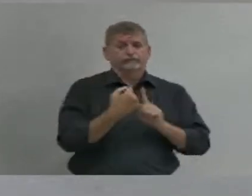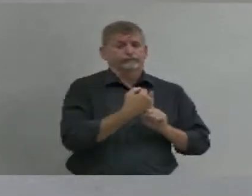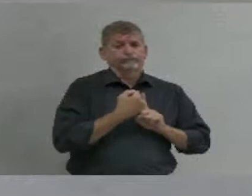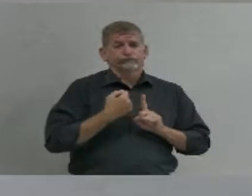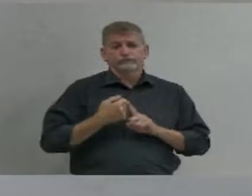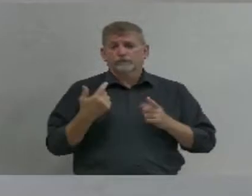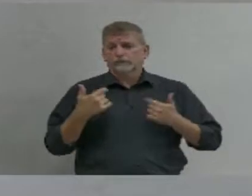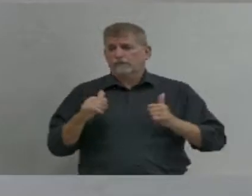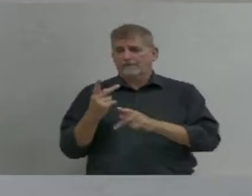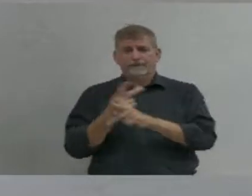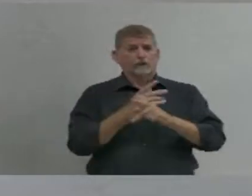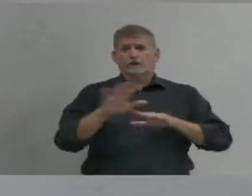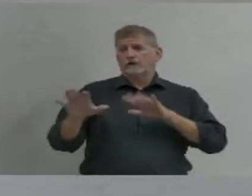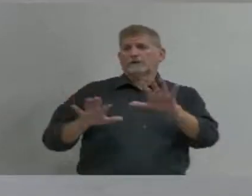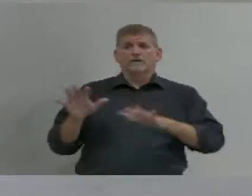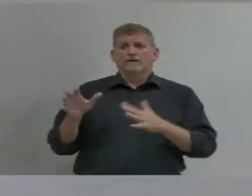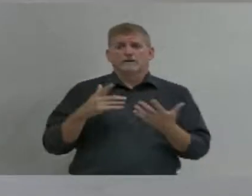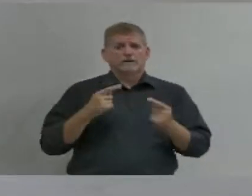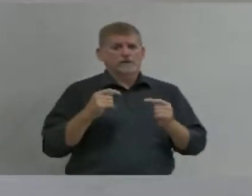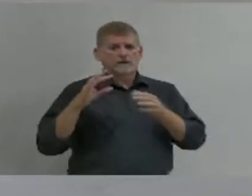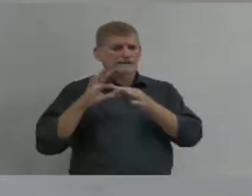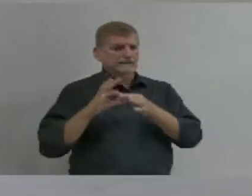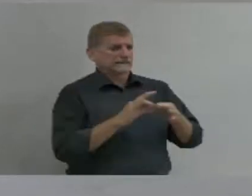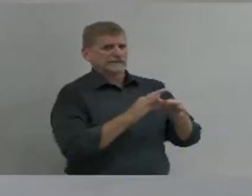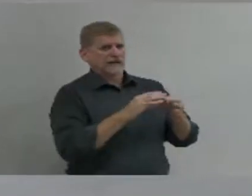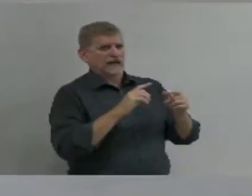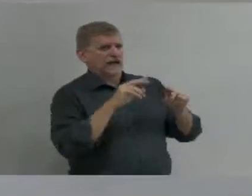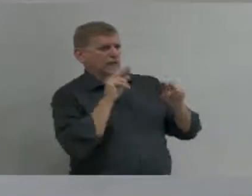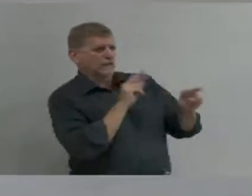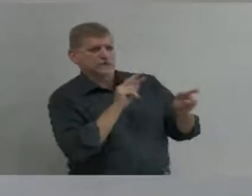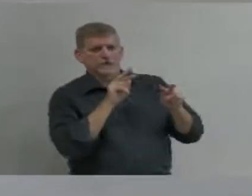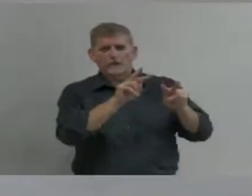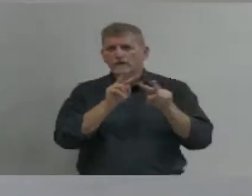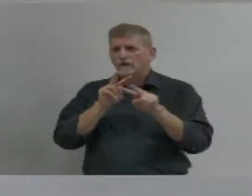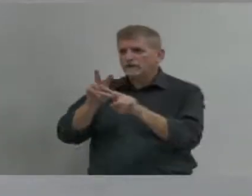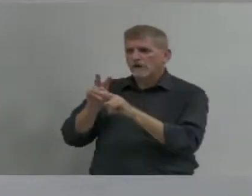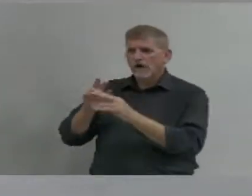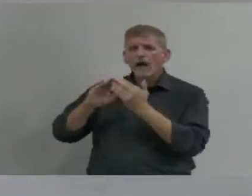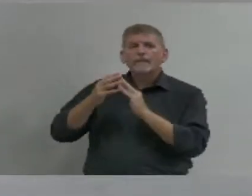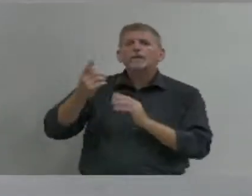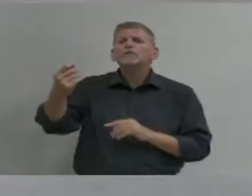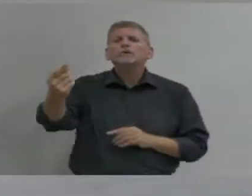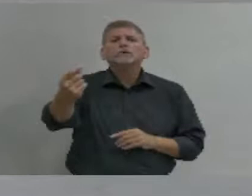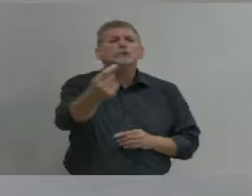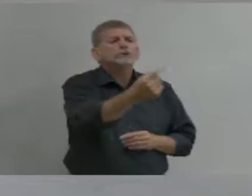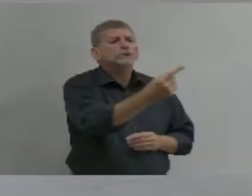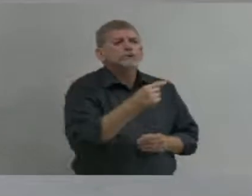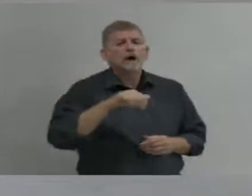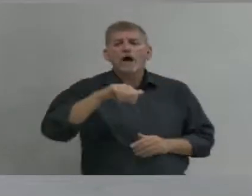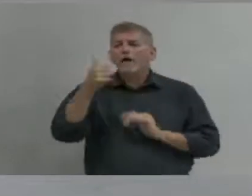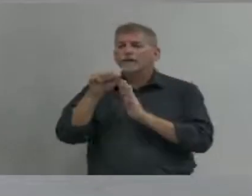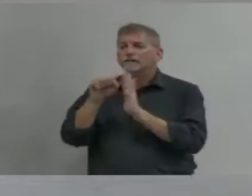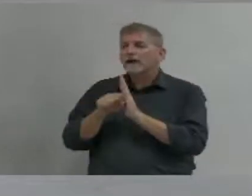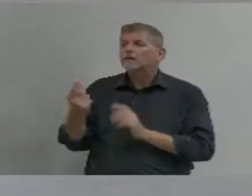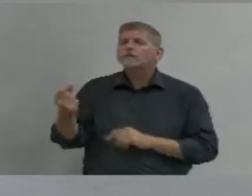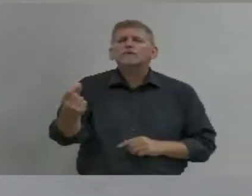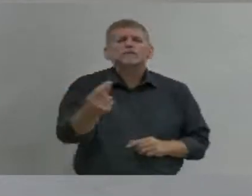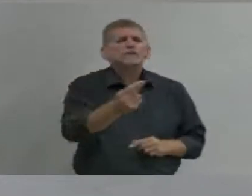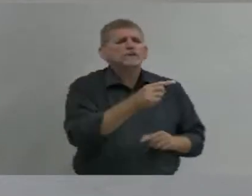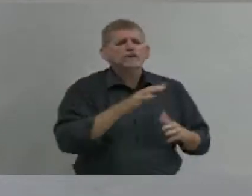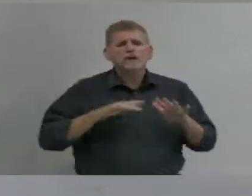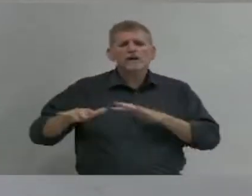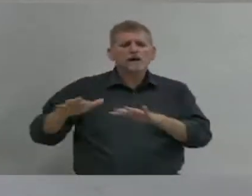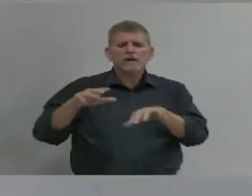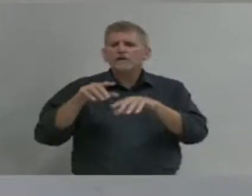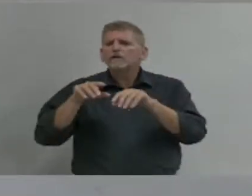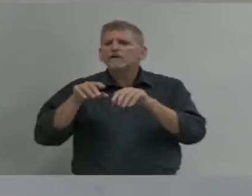university communities, what's happened around the country and around the world with transmission of COVID in restaurants and